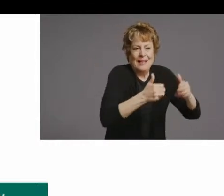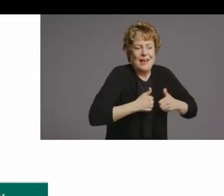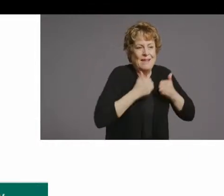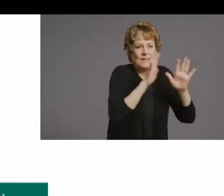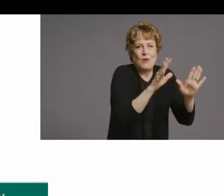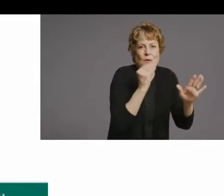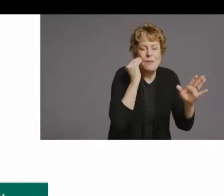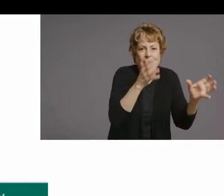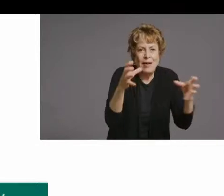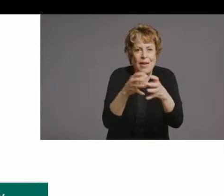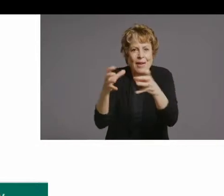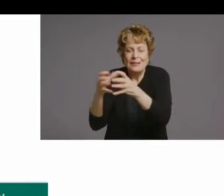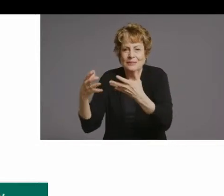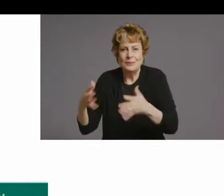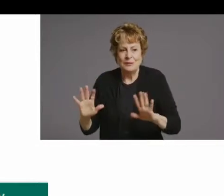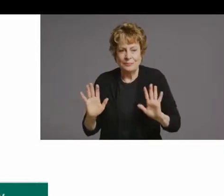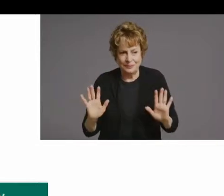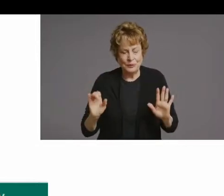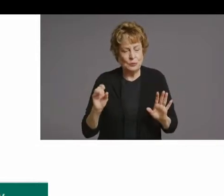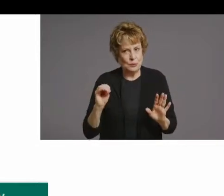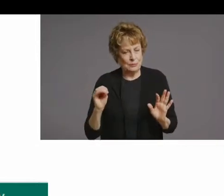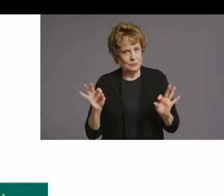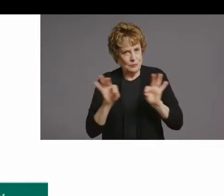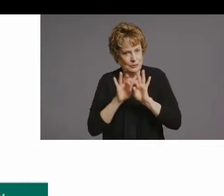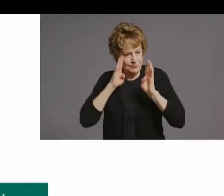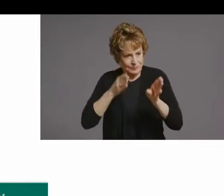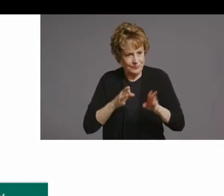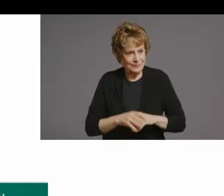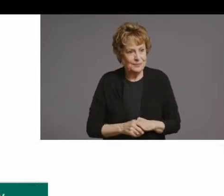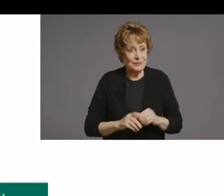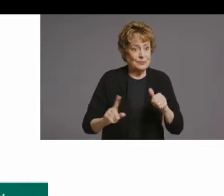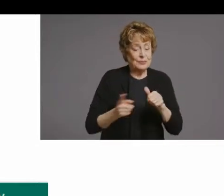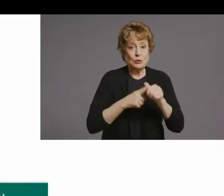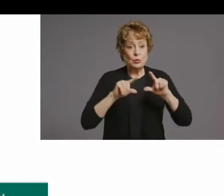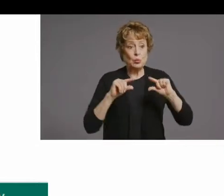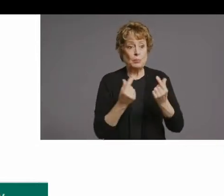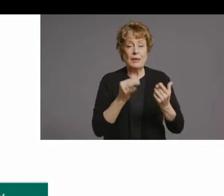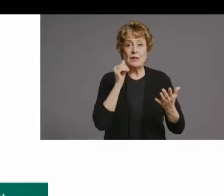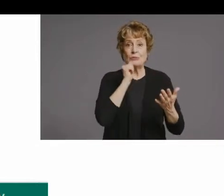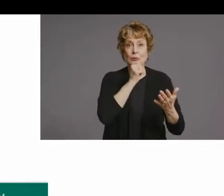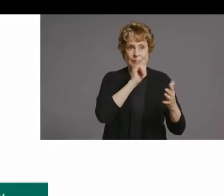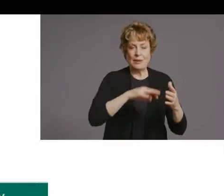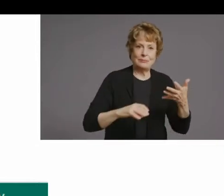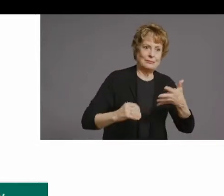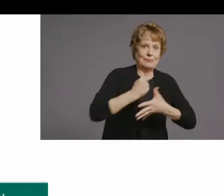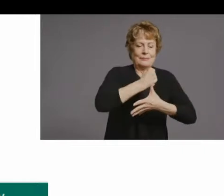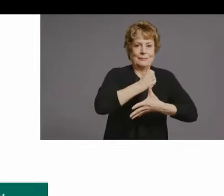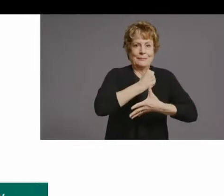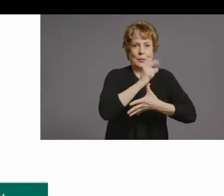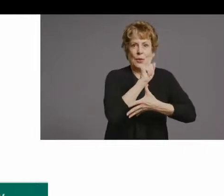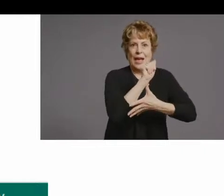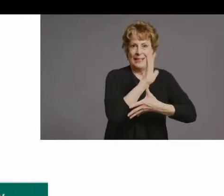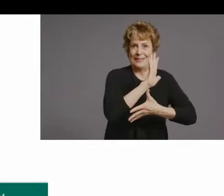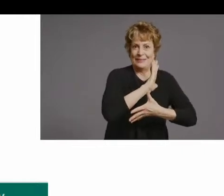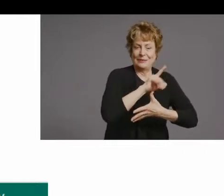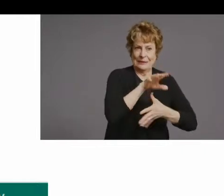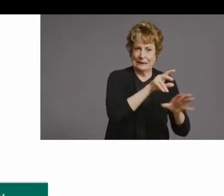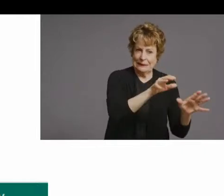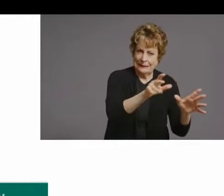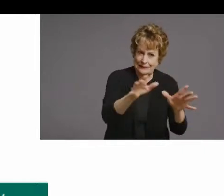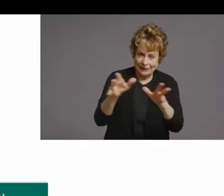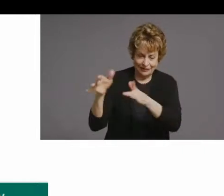receive vaccines as some of the first groups in Arizona. For those facilities that didn't register for the